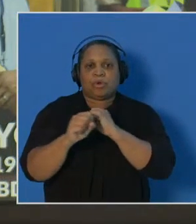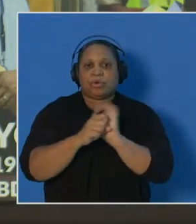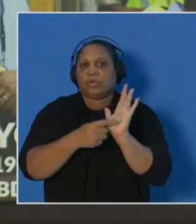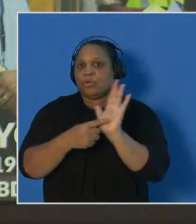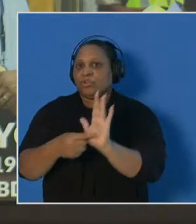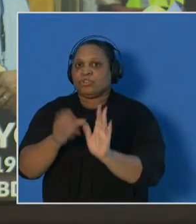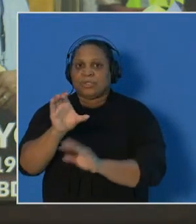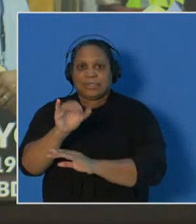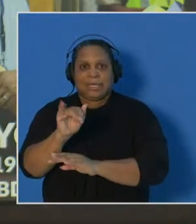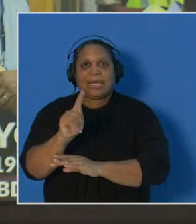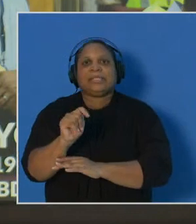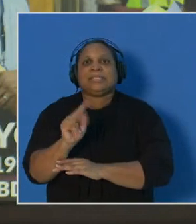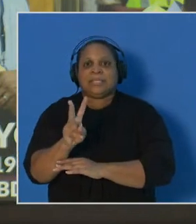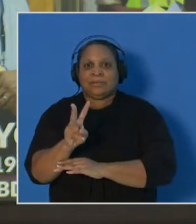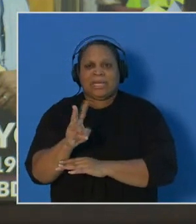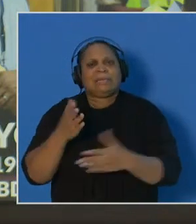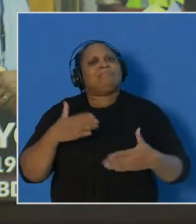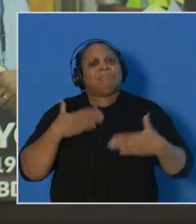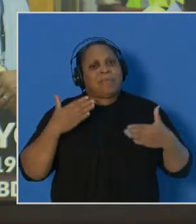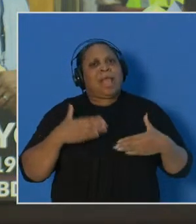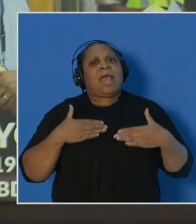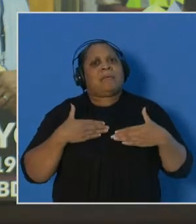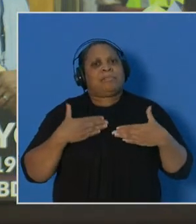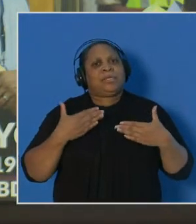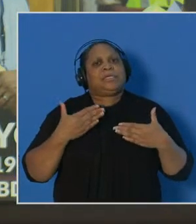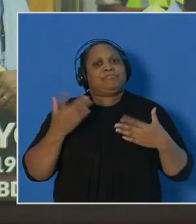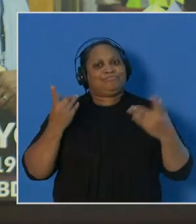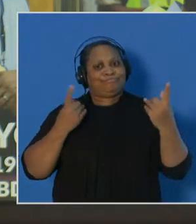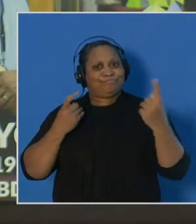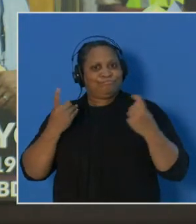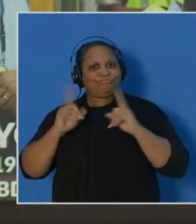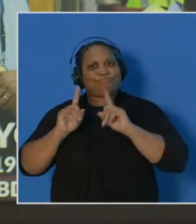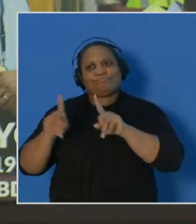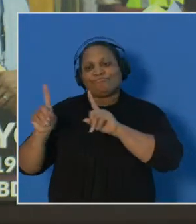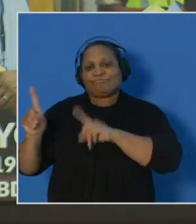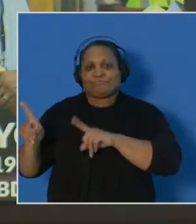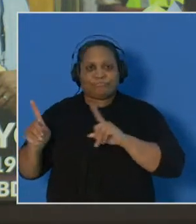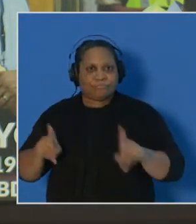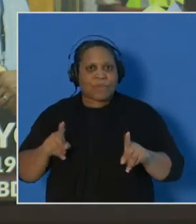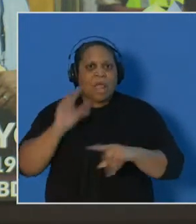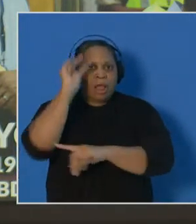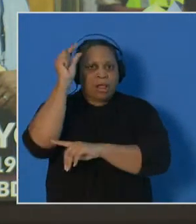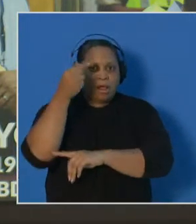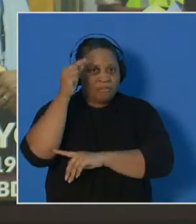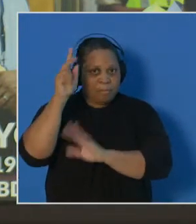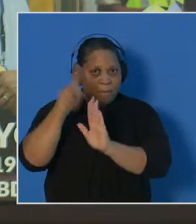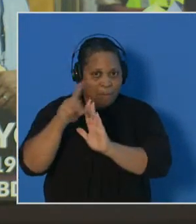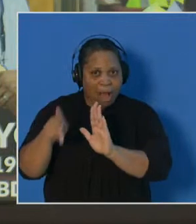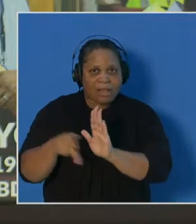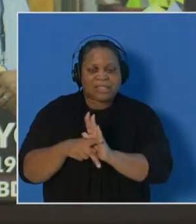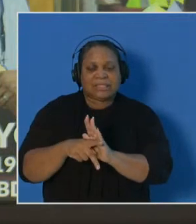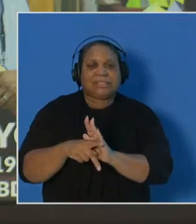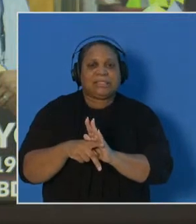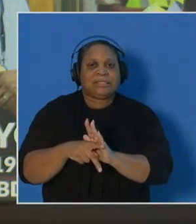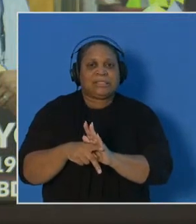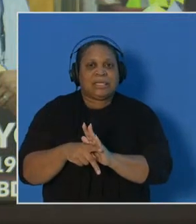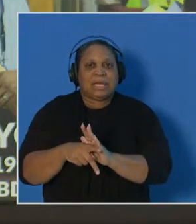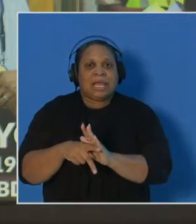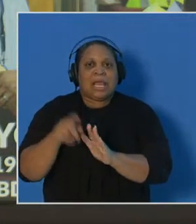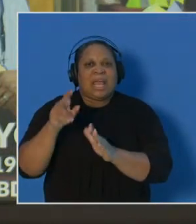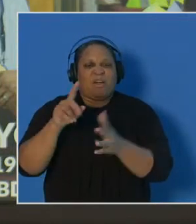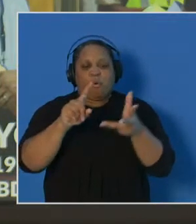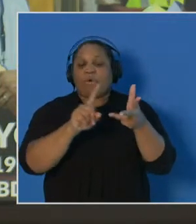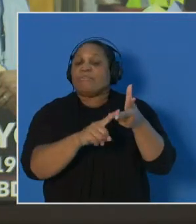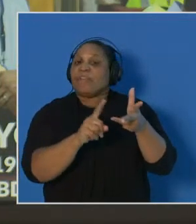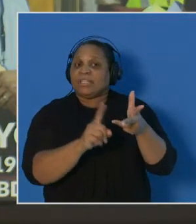on CITV, and I'm happy to entertain questions on any matter of government policy or also questions on Phase